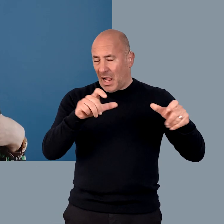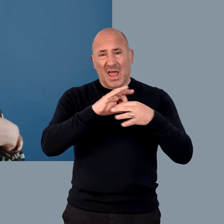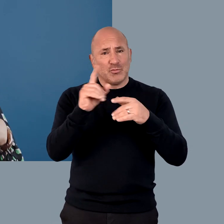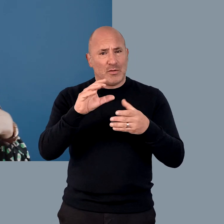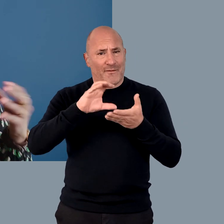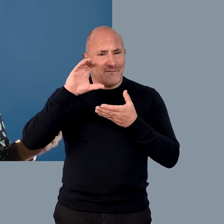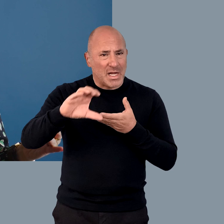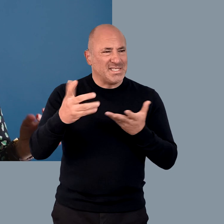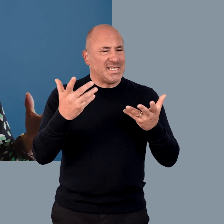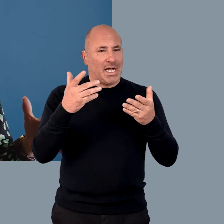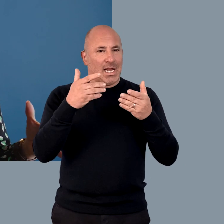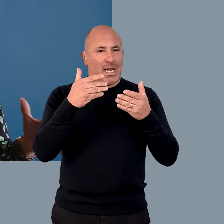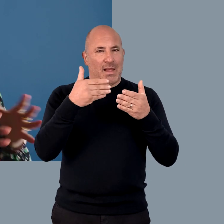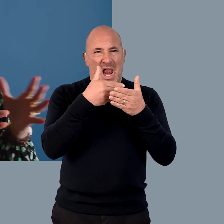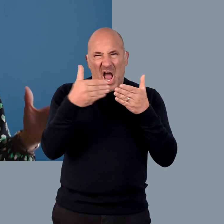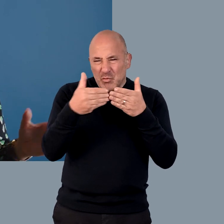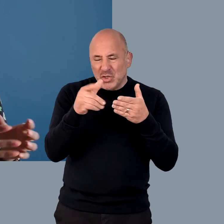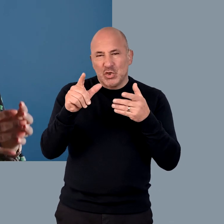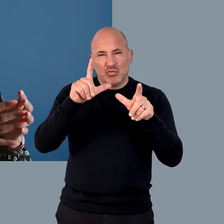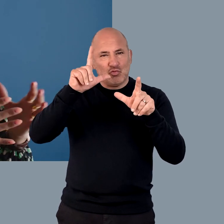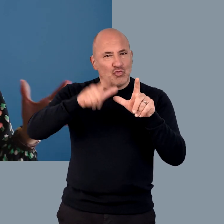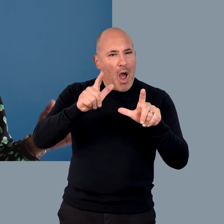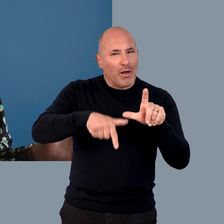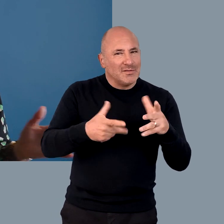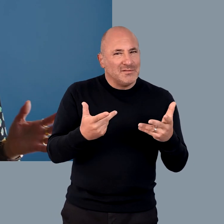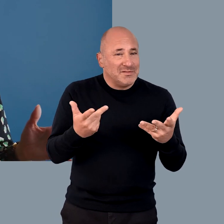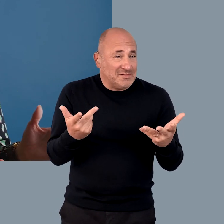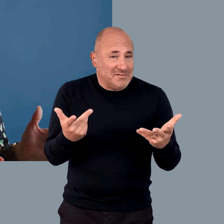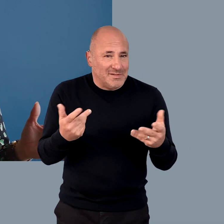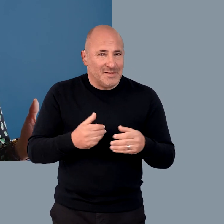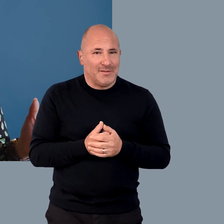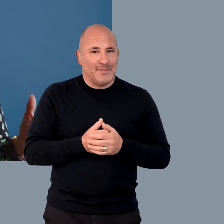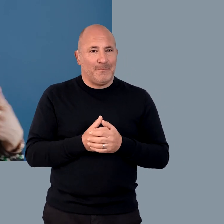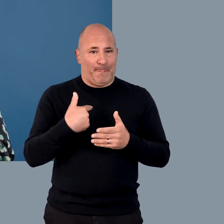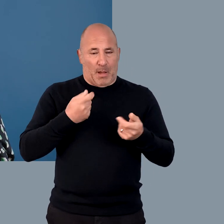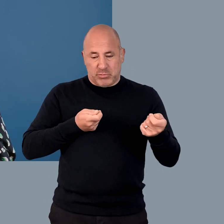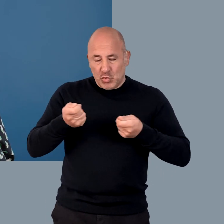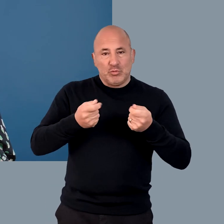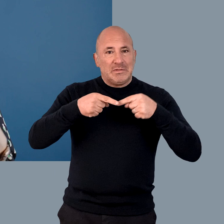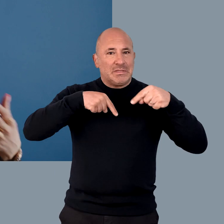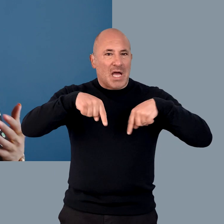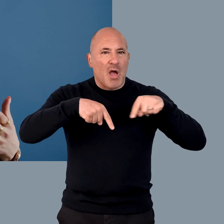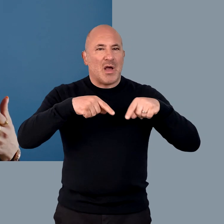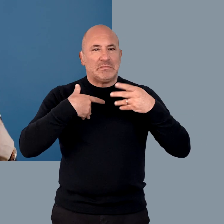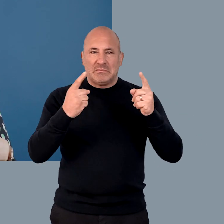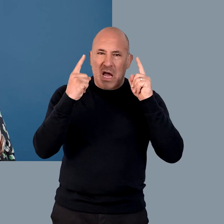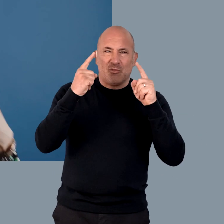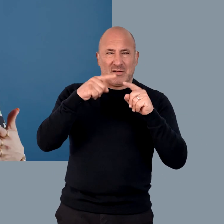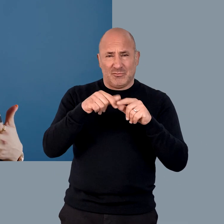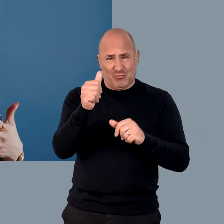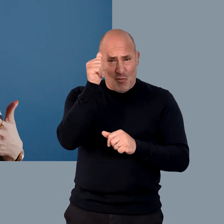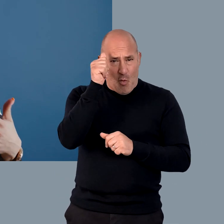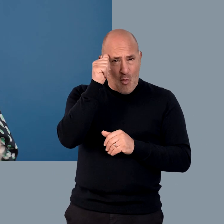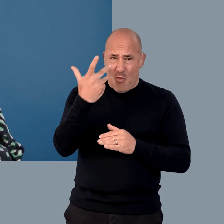our session was all around the funding language and jargon, if you like, and us producers and directors who